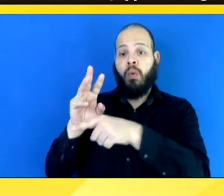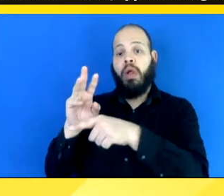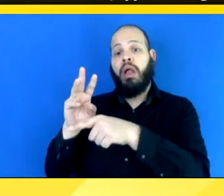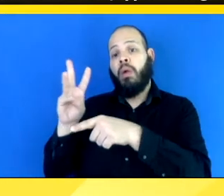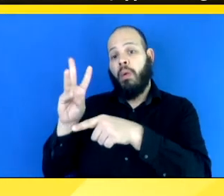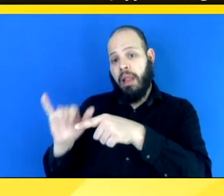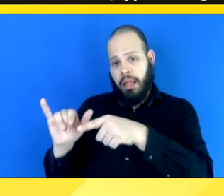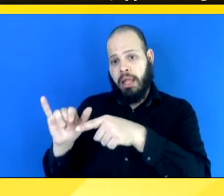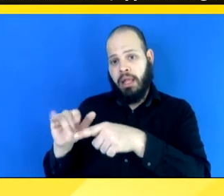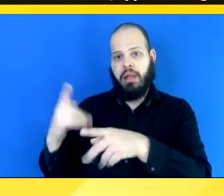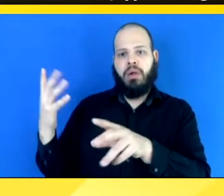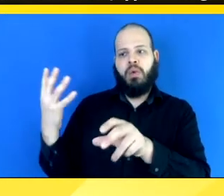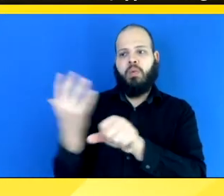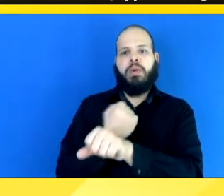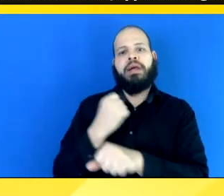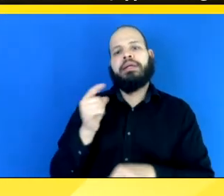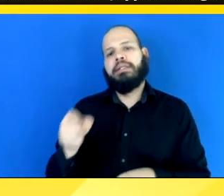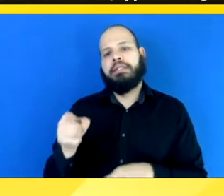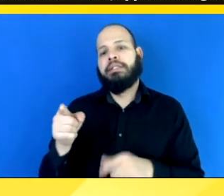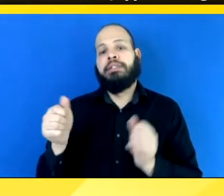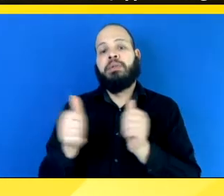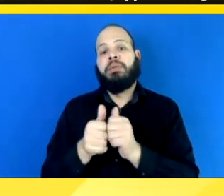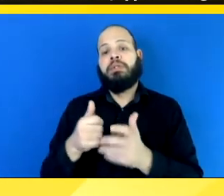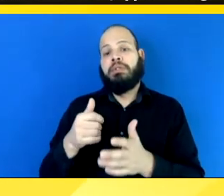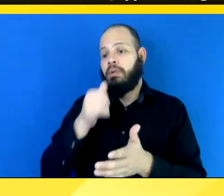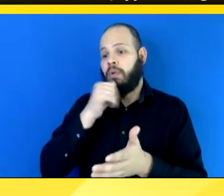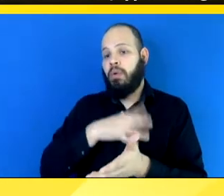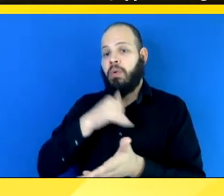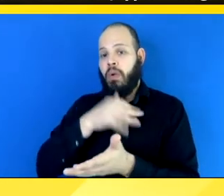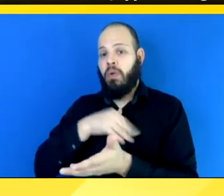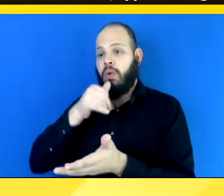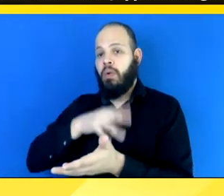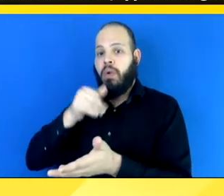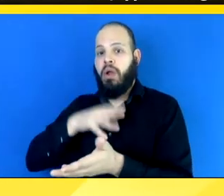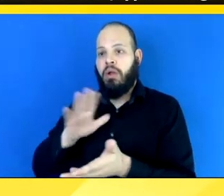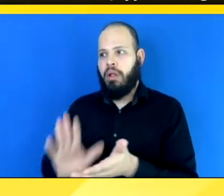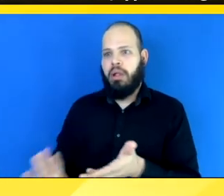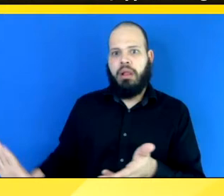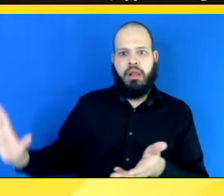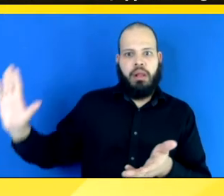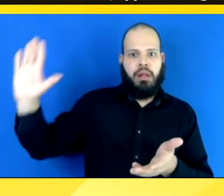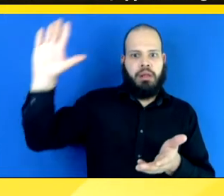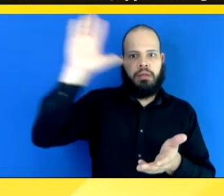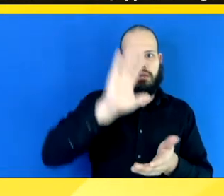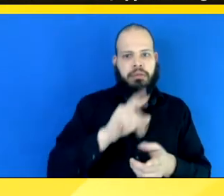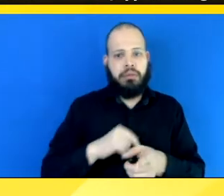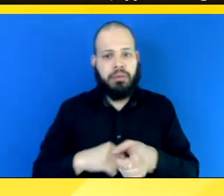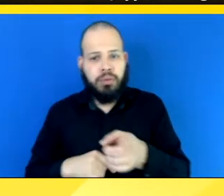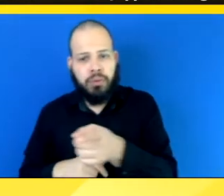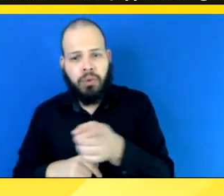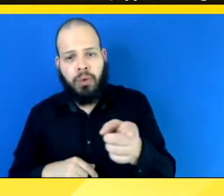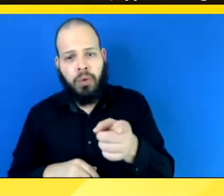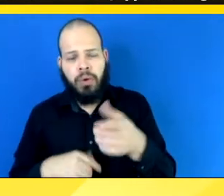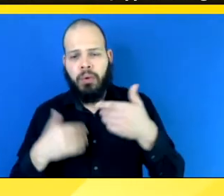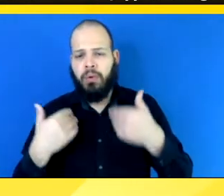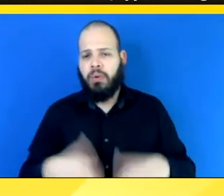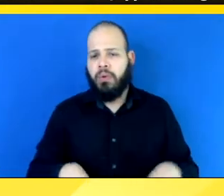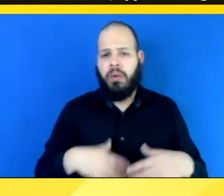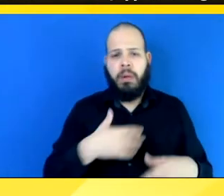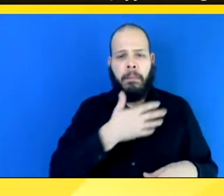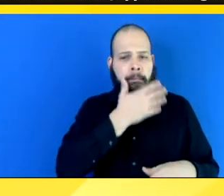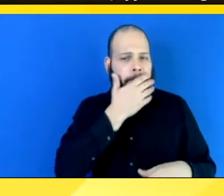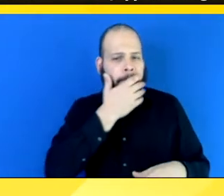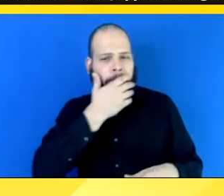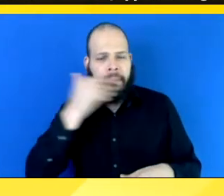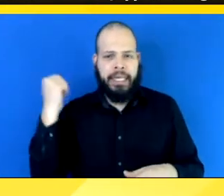kind of share that with you today. I call you all the Bessemer 6,000, right? The Bessemer 6,000. And it's